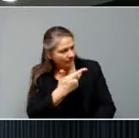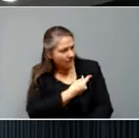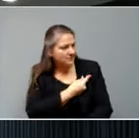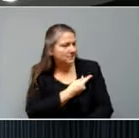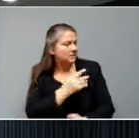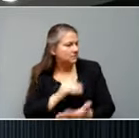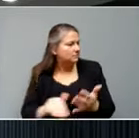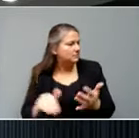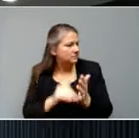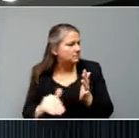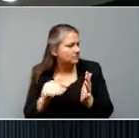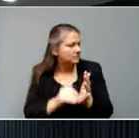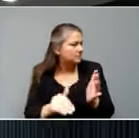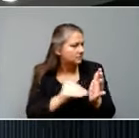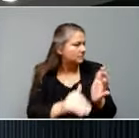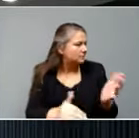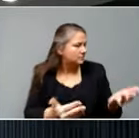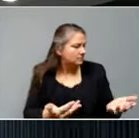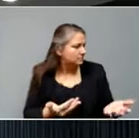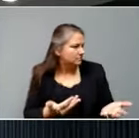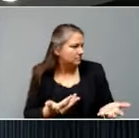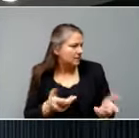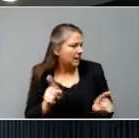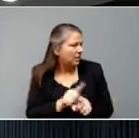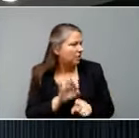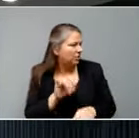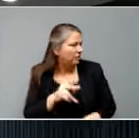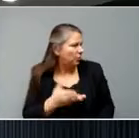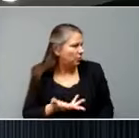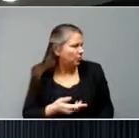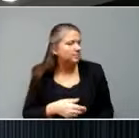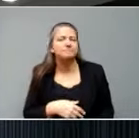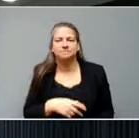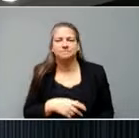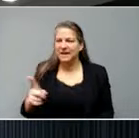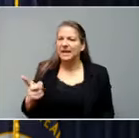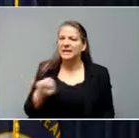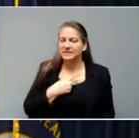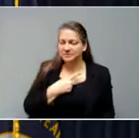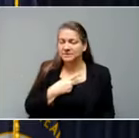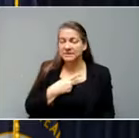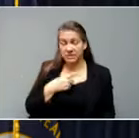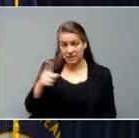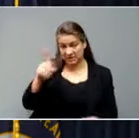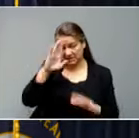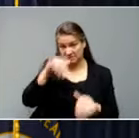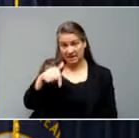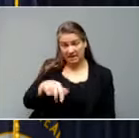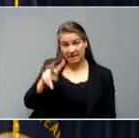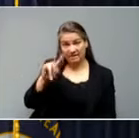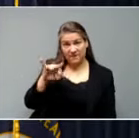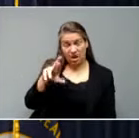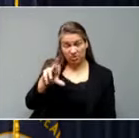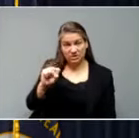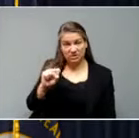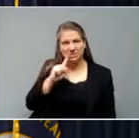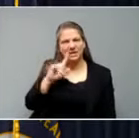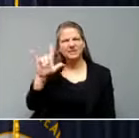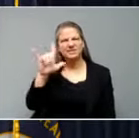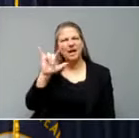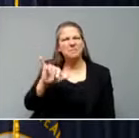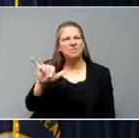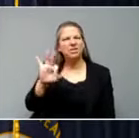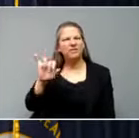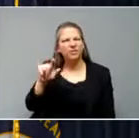it's something we treat almost like flu season. So the question is, should we expect that this virus becomes endemic like the flu or